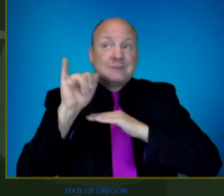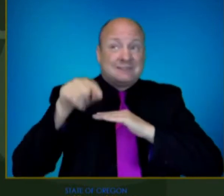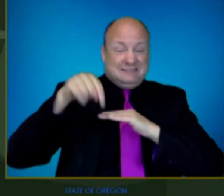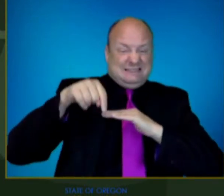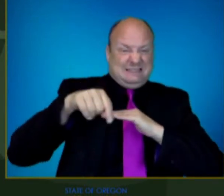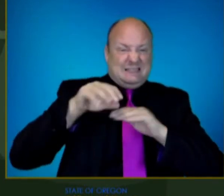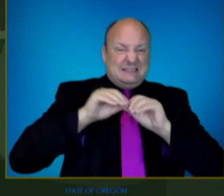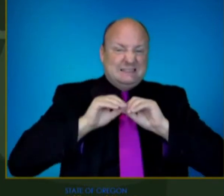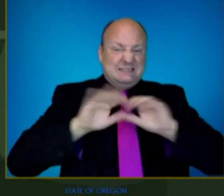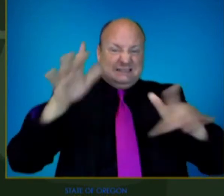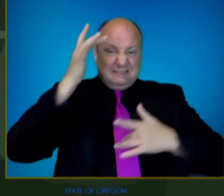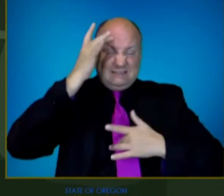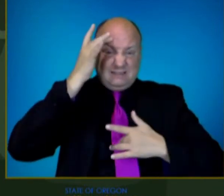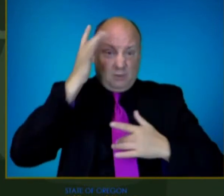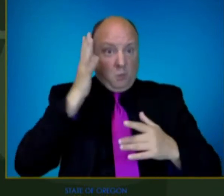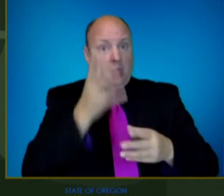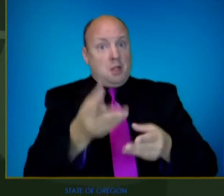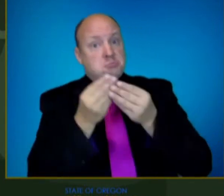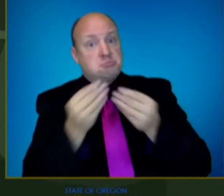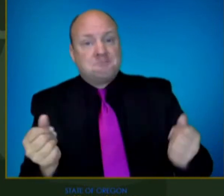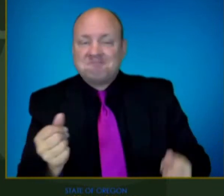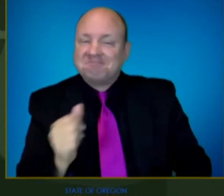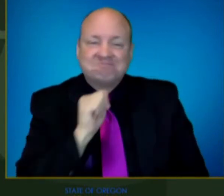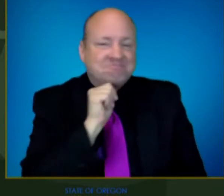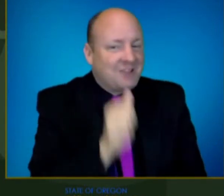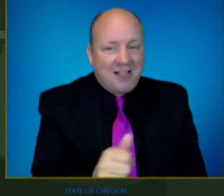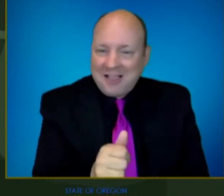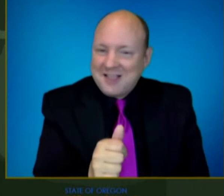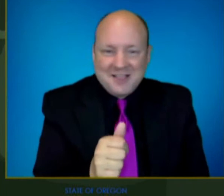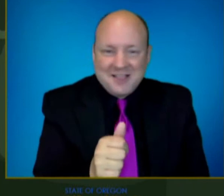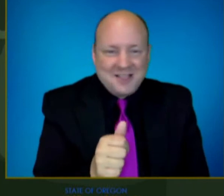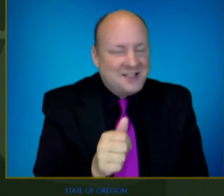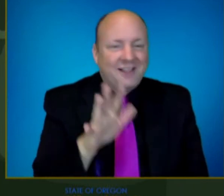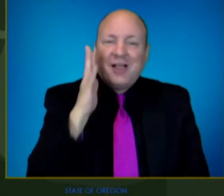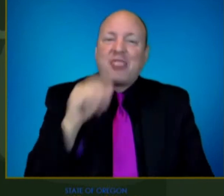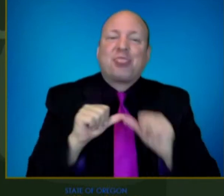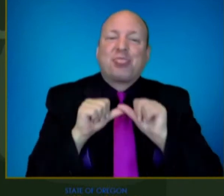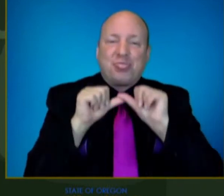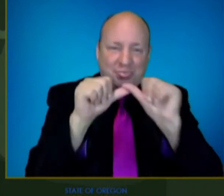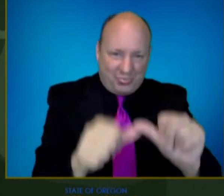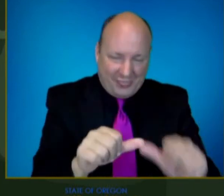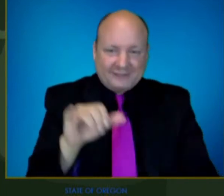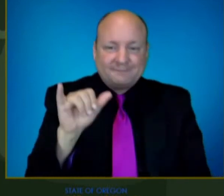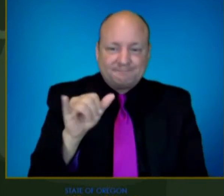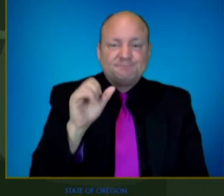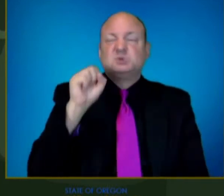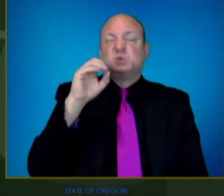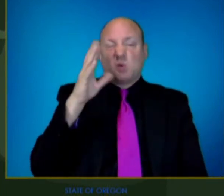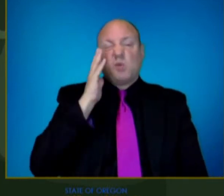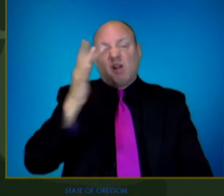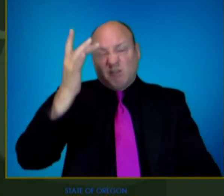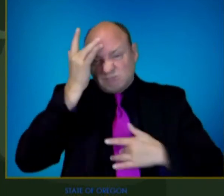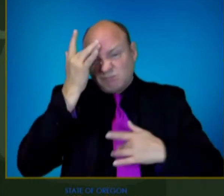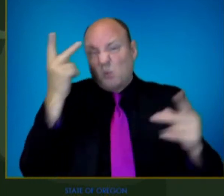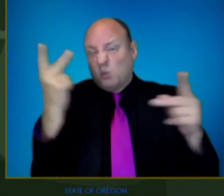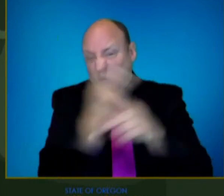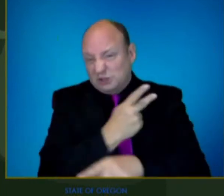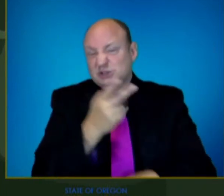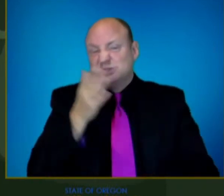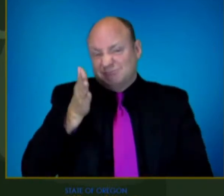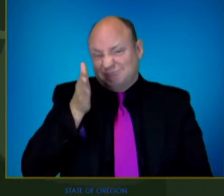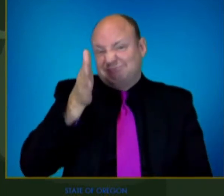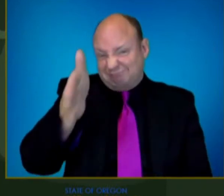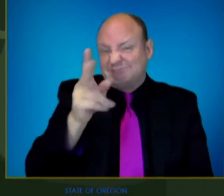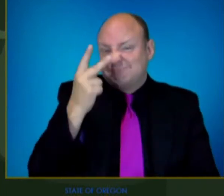disappointing reminder that we still have dark days ahead. Until more people get vaccinated, we